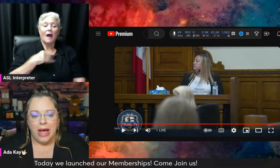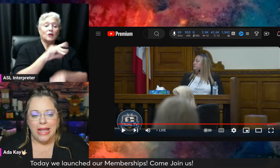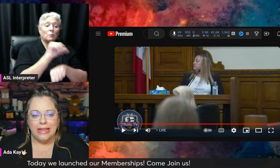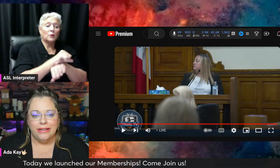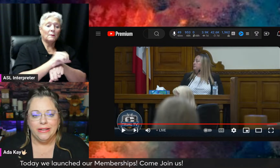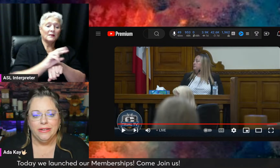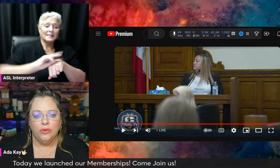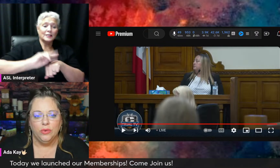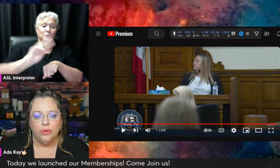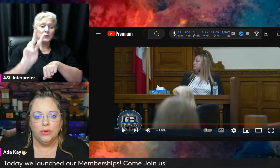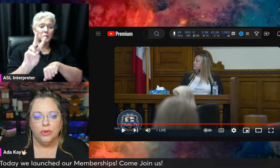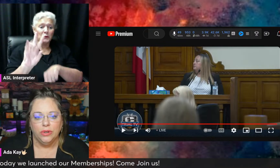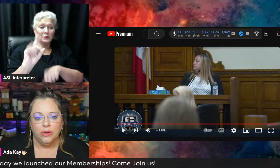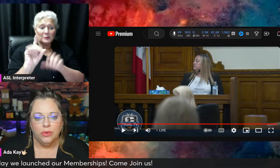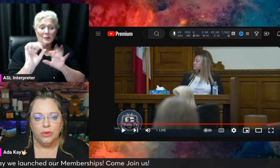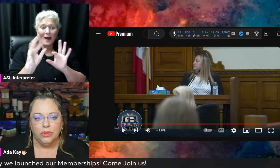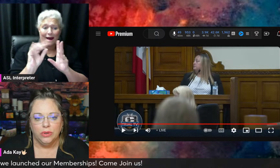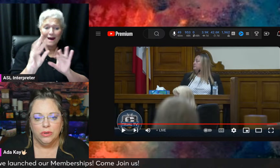Bye.